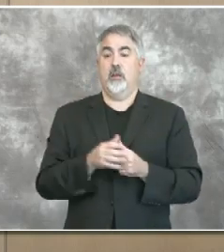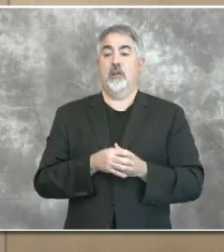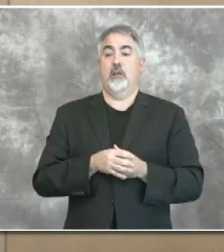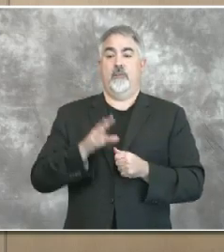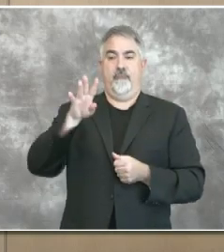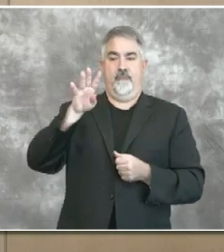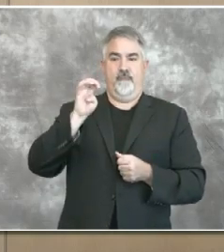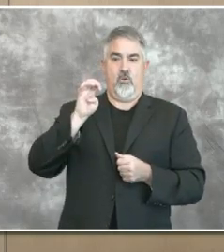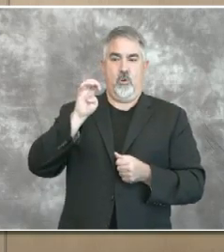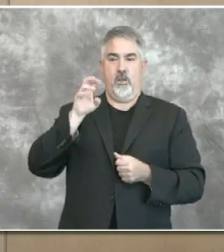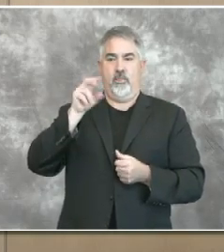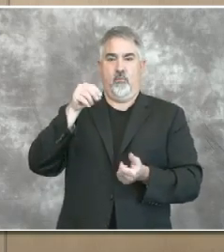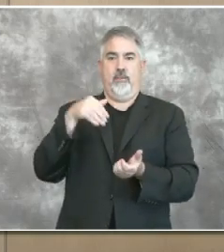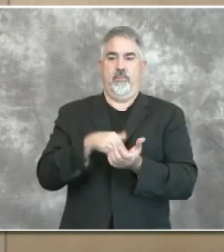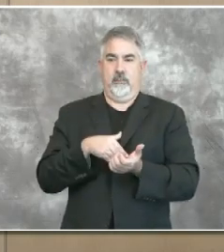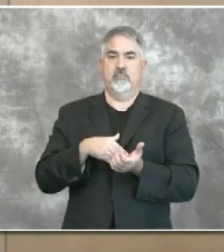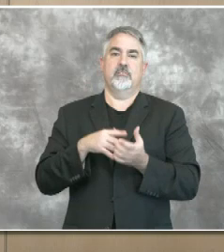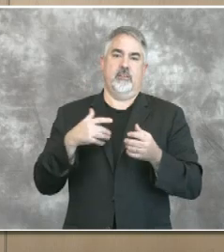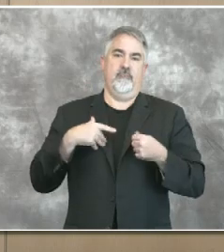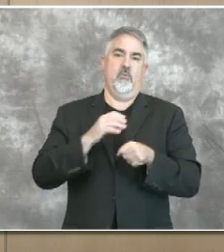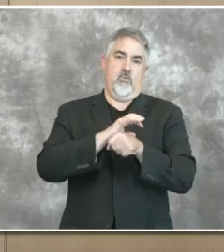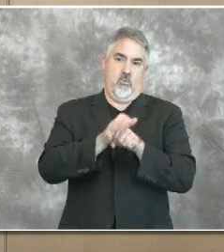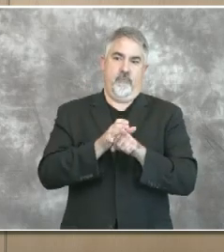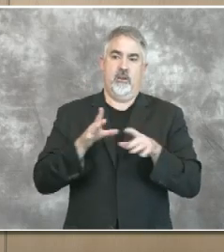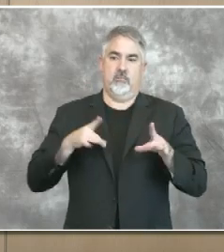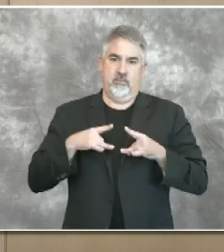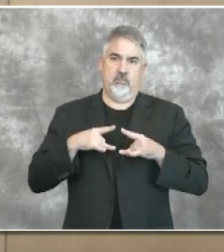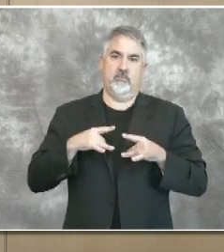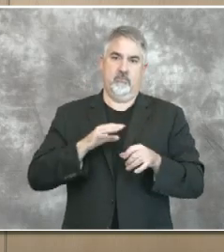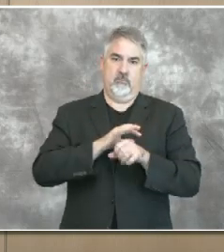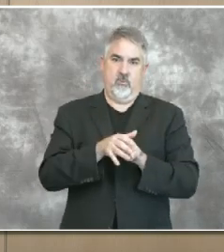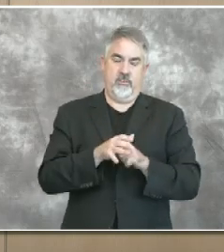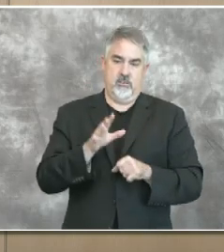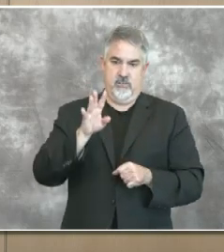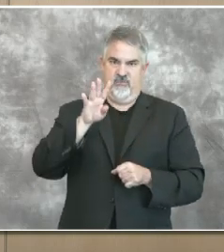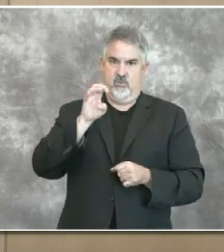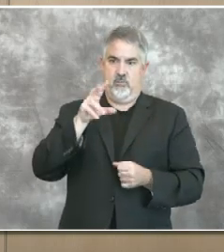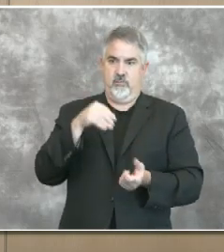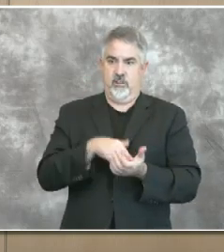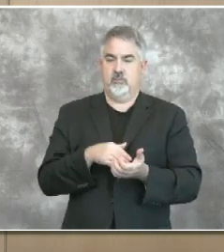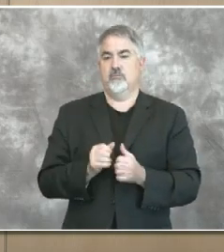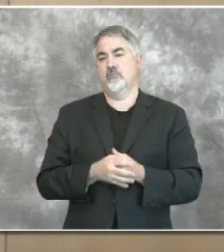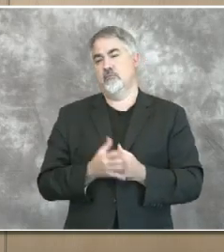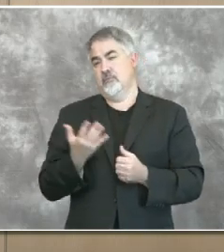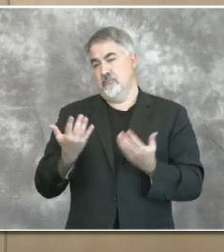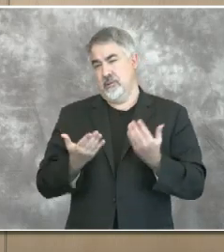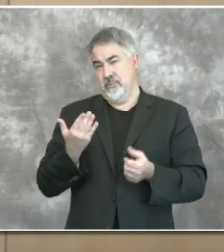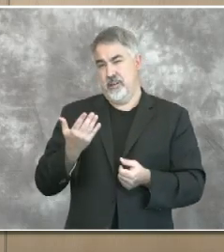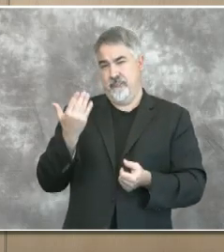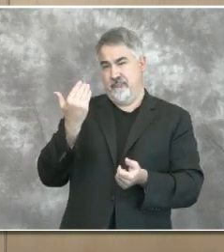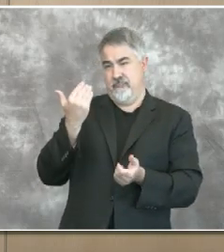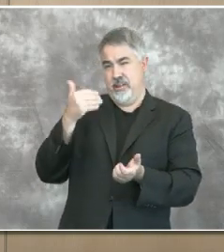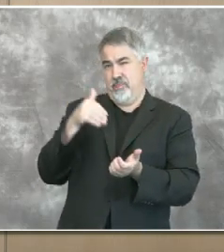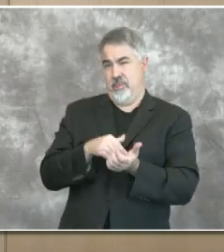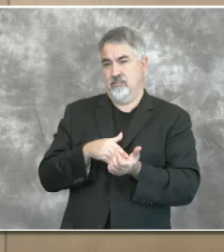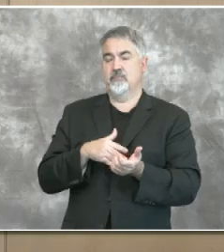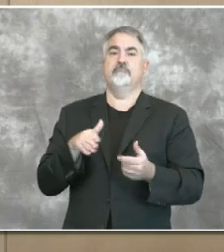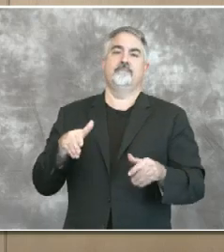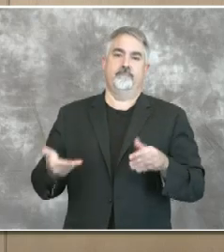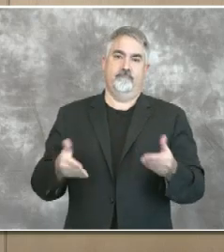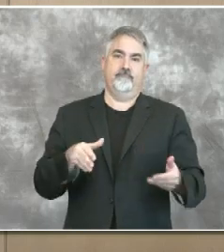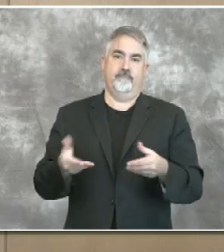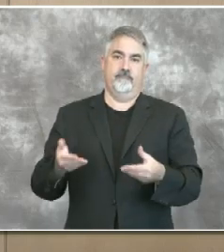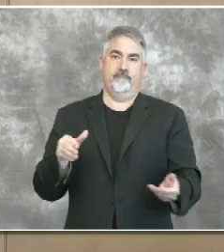423,579 positive cases reported, including approximately 15,800 deaths.